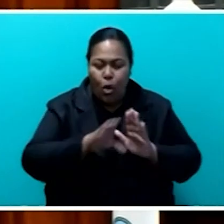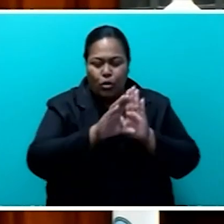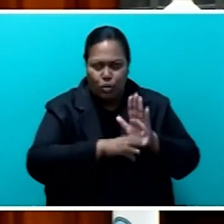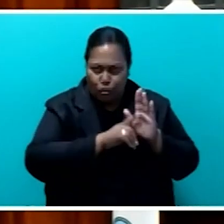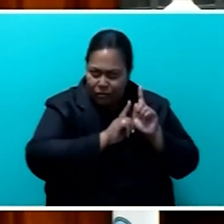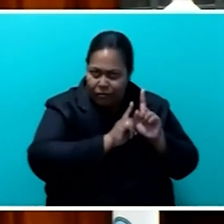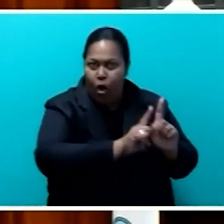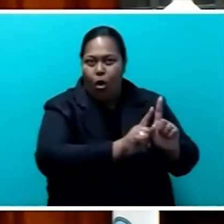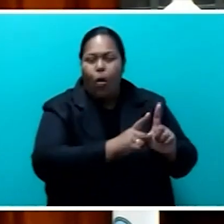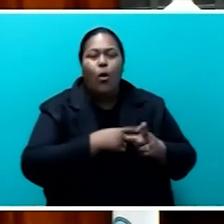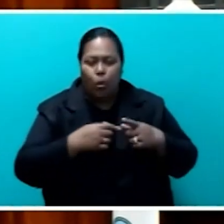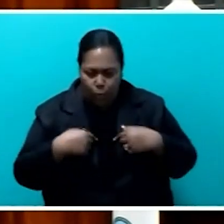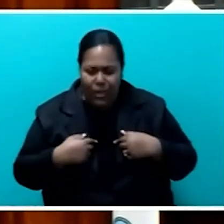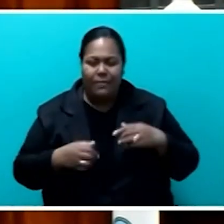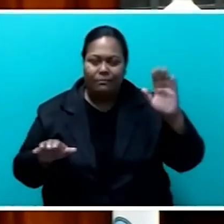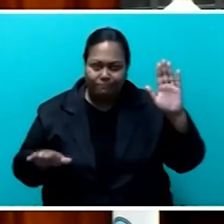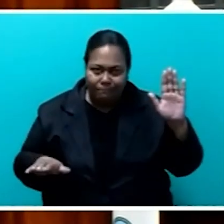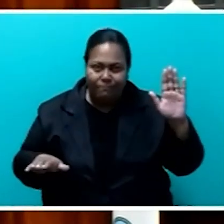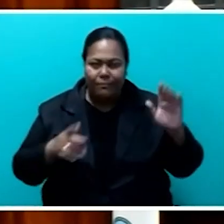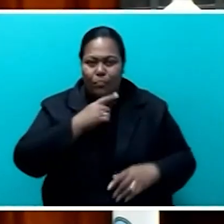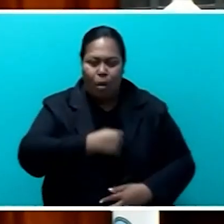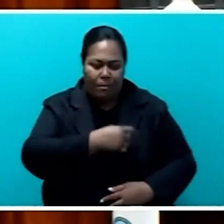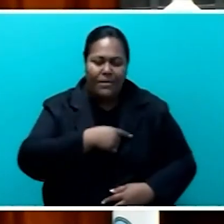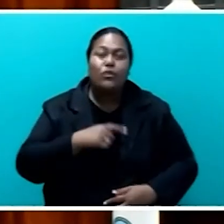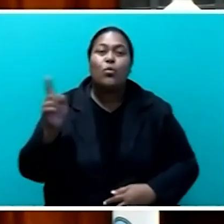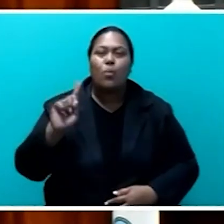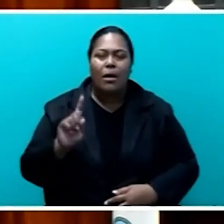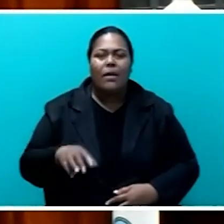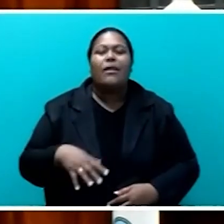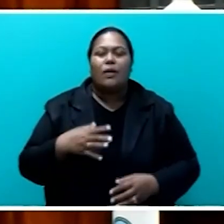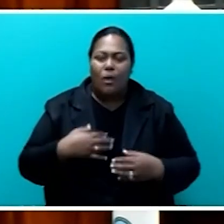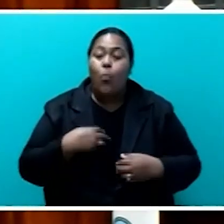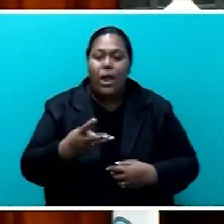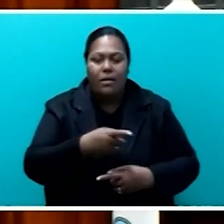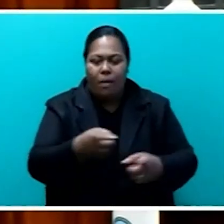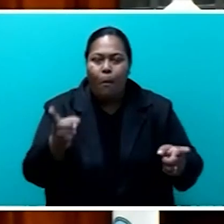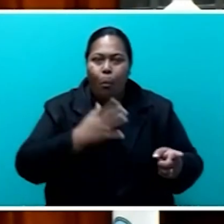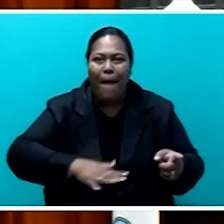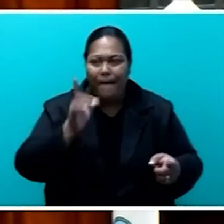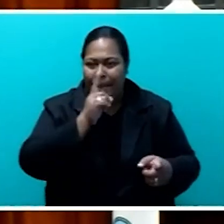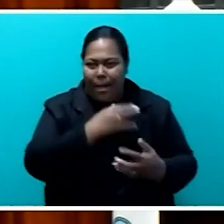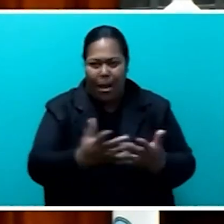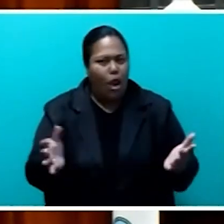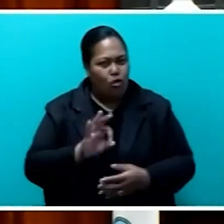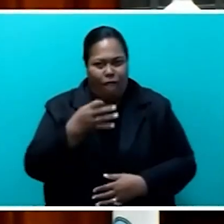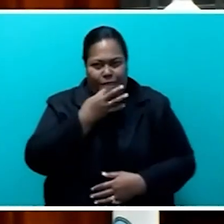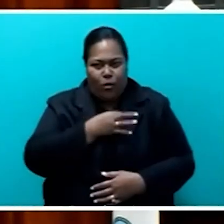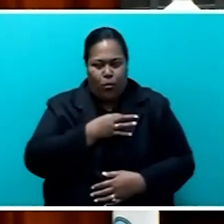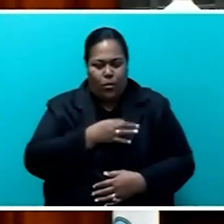to uphold the will of the people rather than the will of a few. Mr. Speaker, sir,